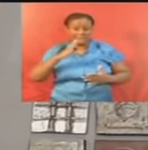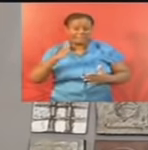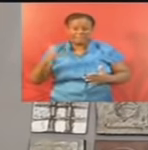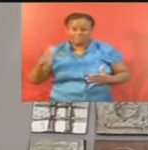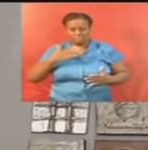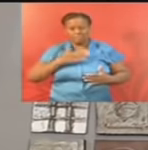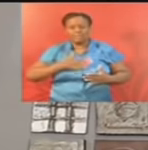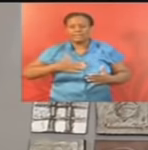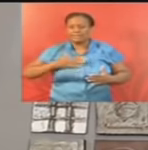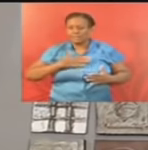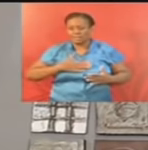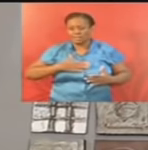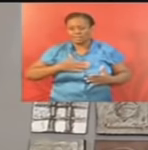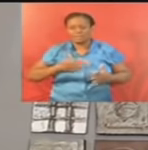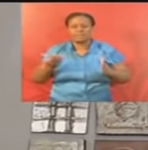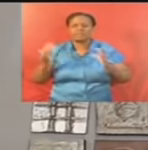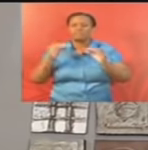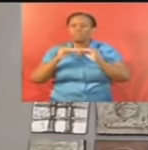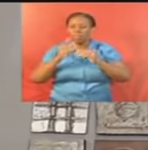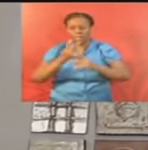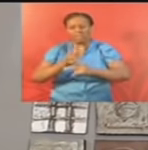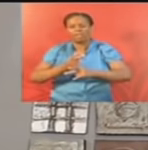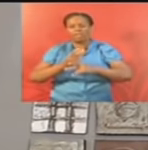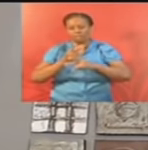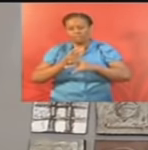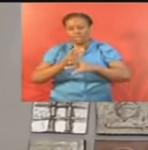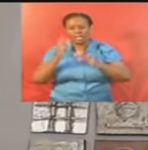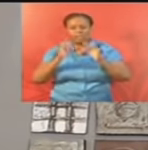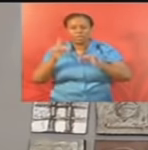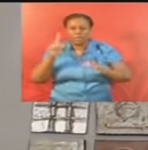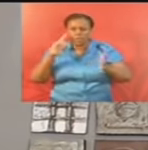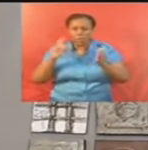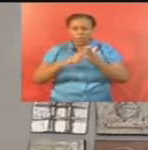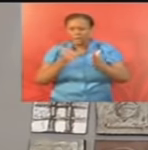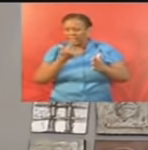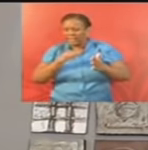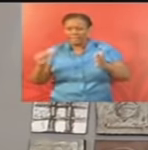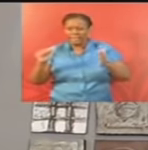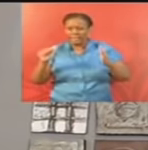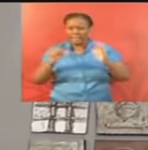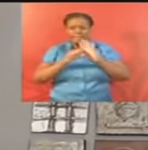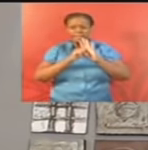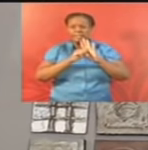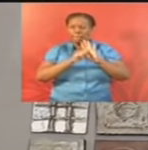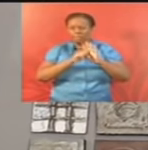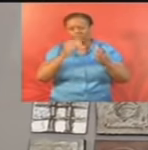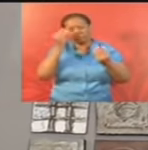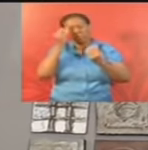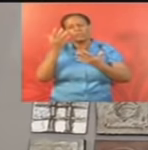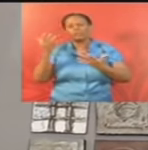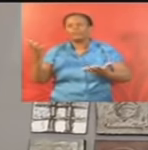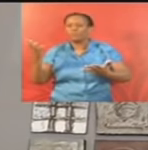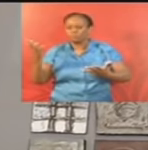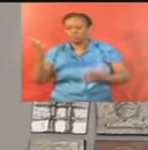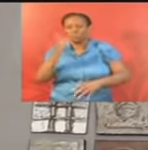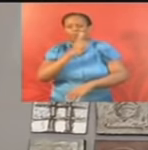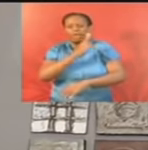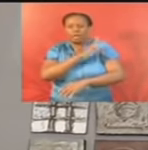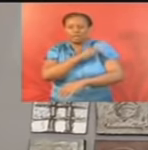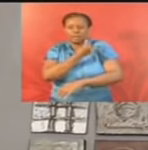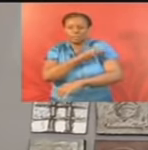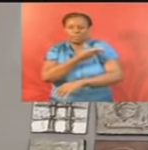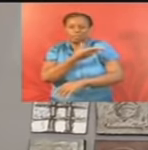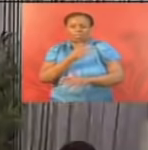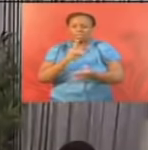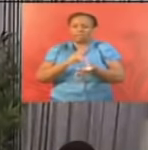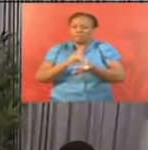the health system early so that we can have beneficial and healthy outcomes for them. With that, I turn you back over to